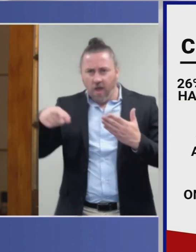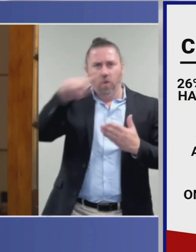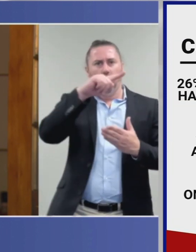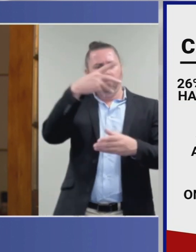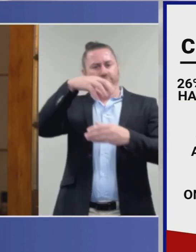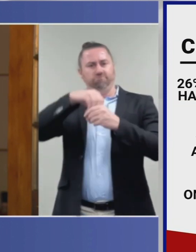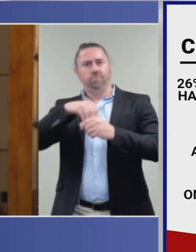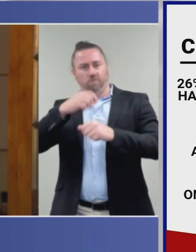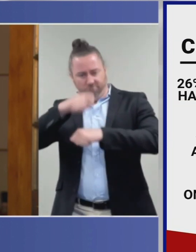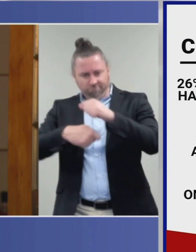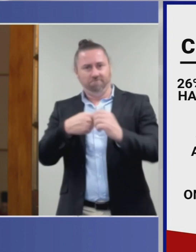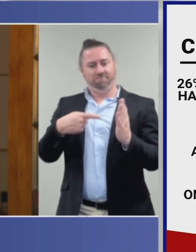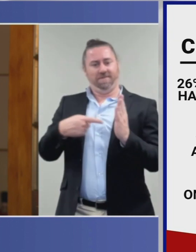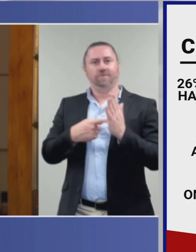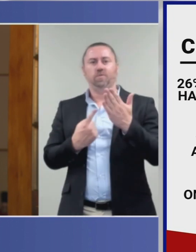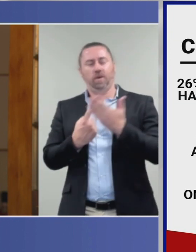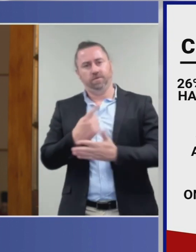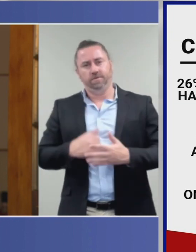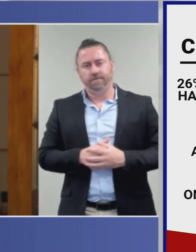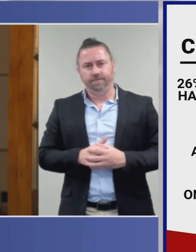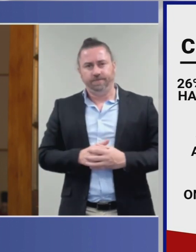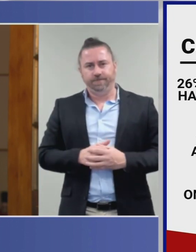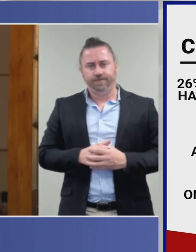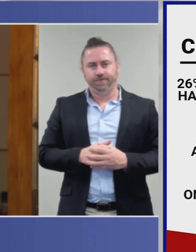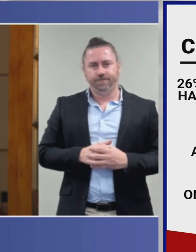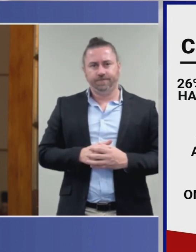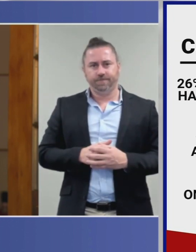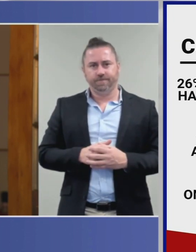drawn attention to this workplace.